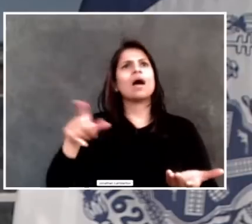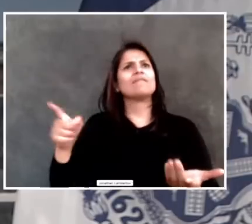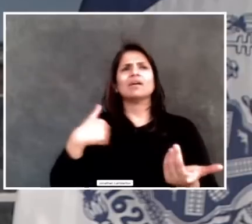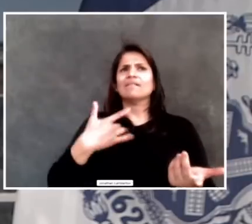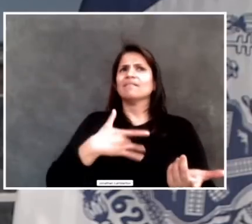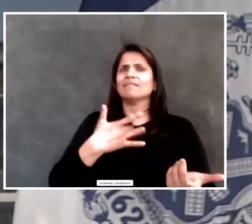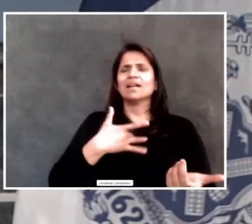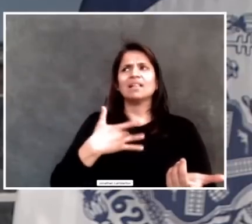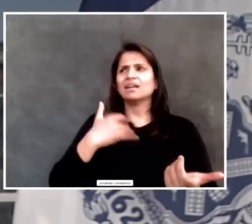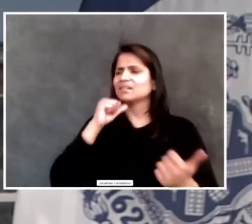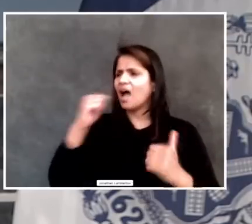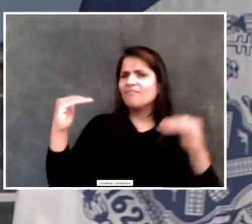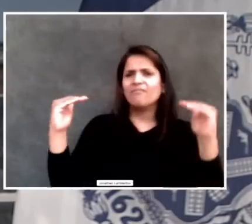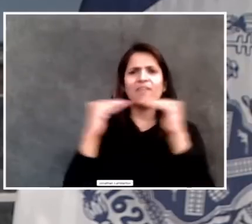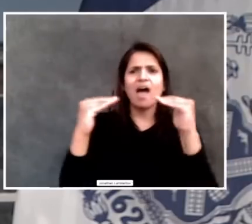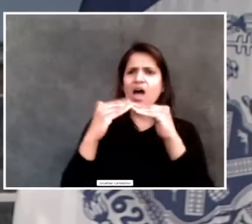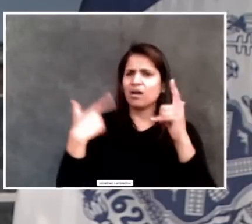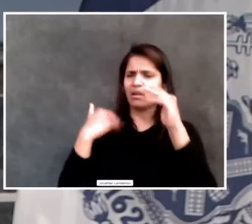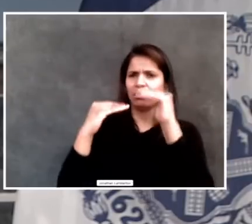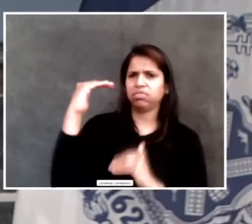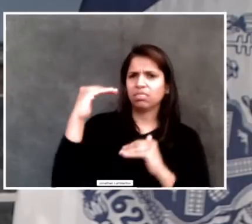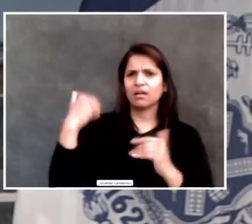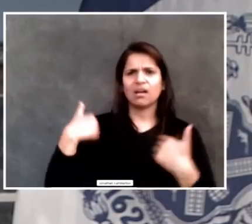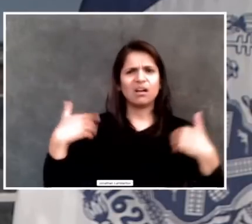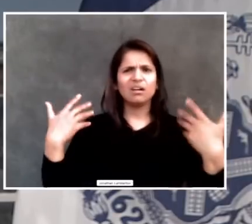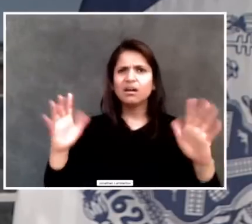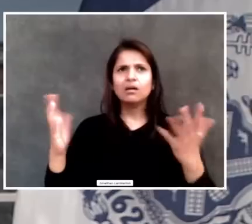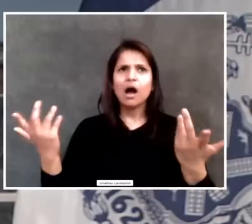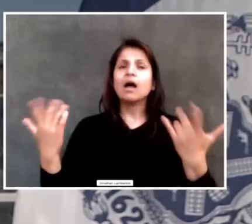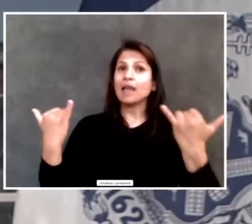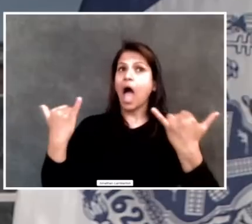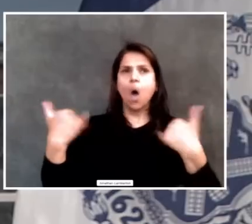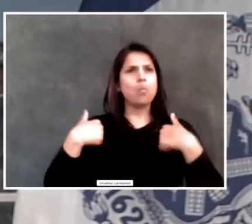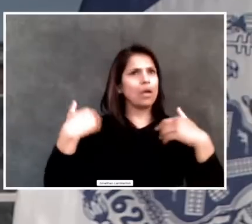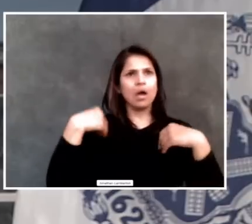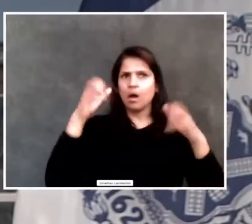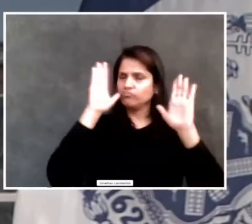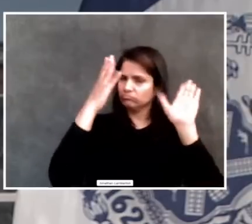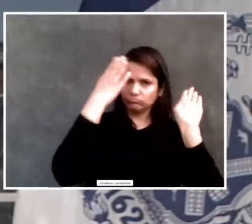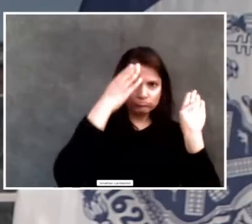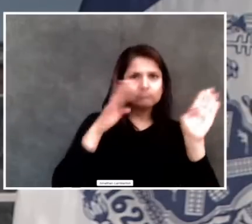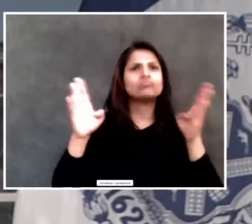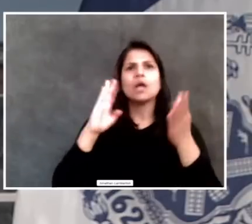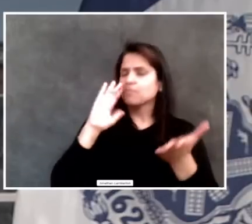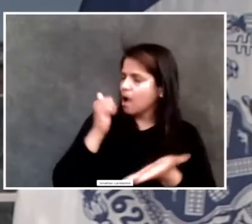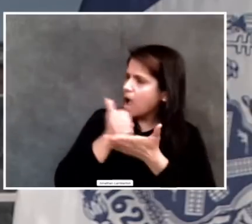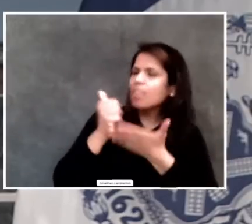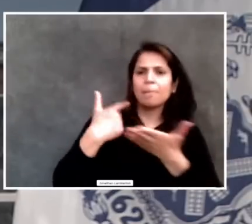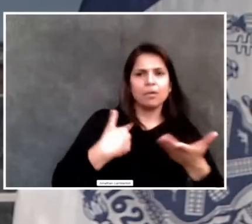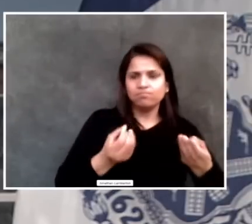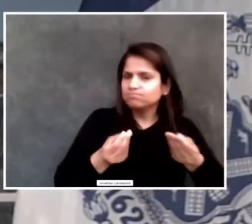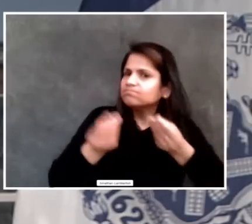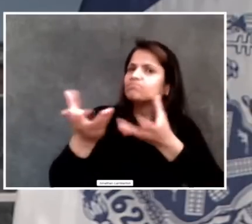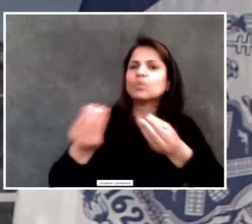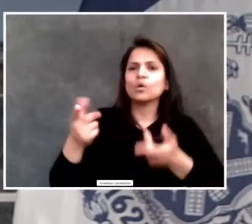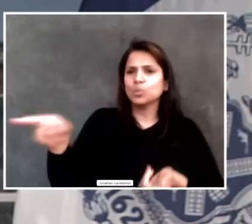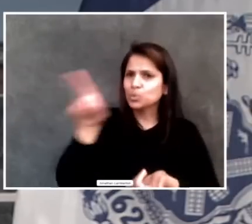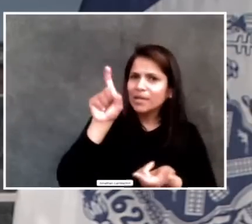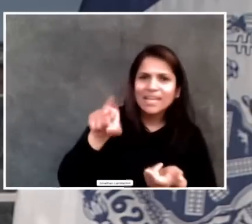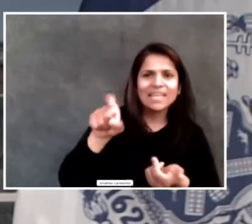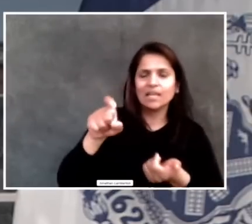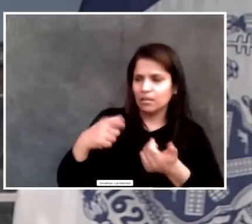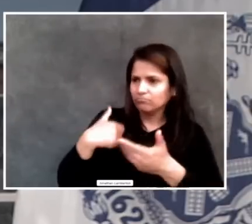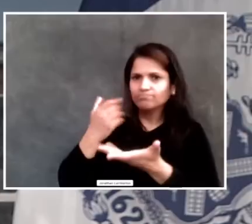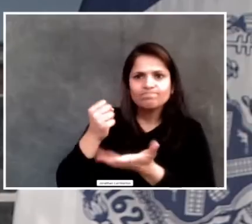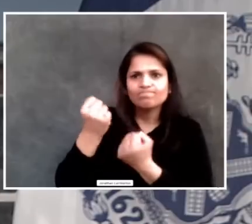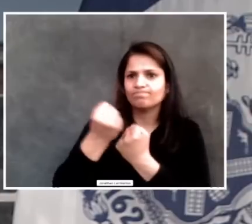this accurately reported, is the as we have it. Right now, we're trying to take what is still too limited an amount of testing, use it